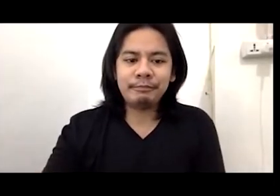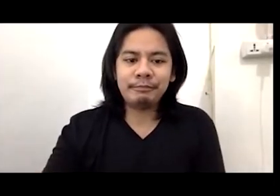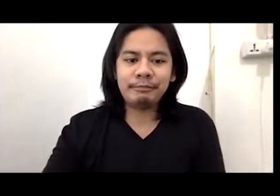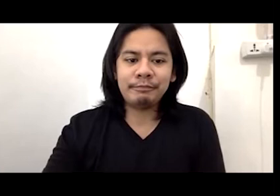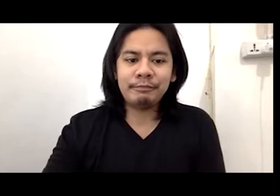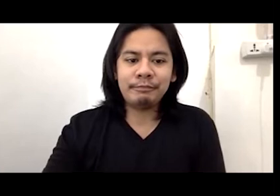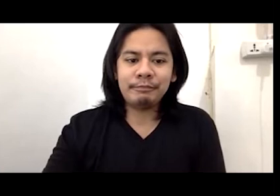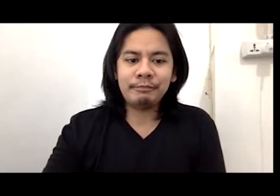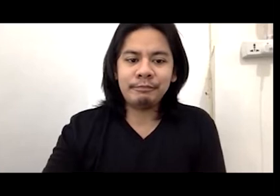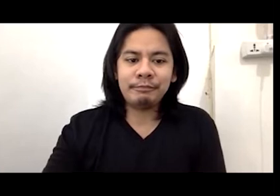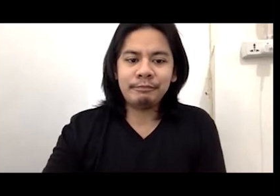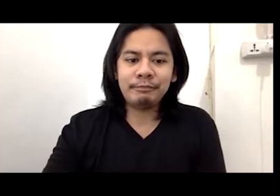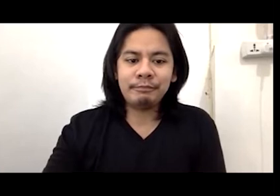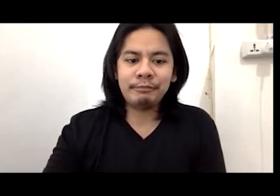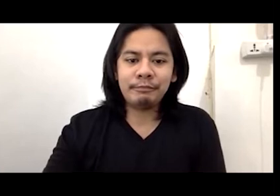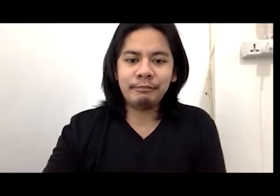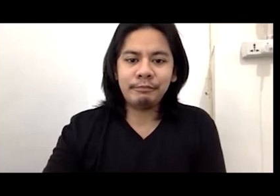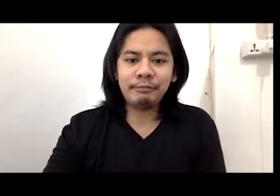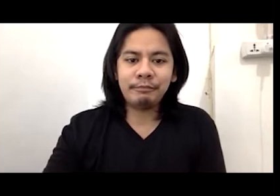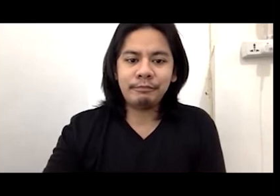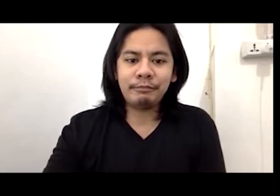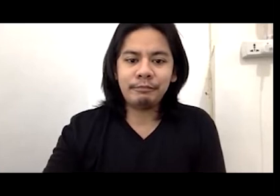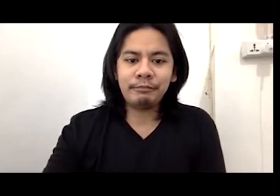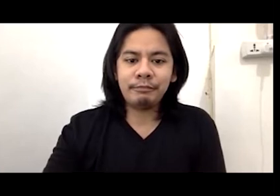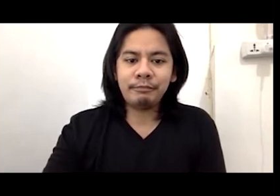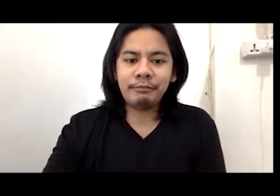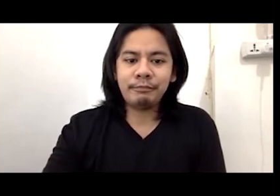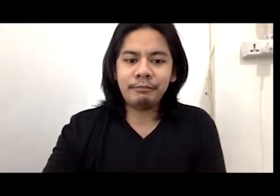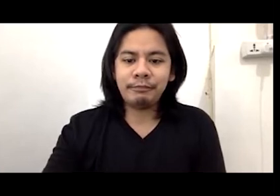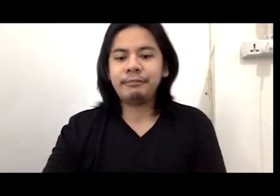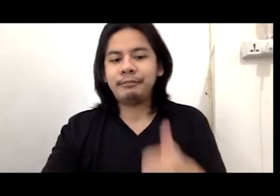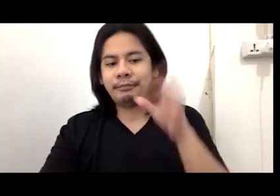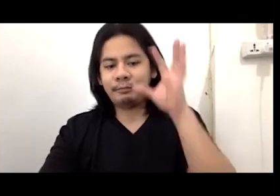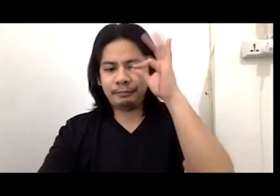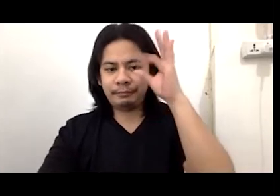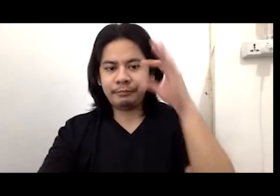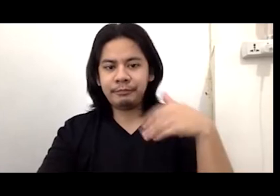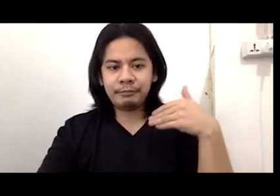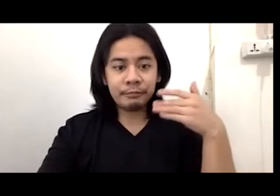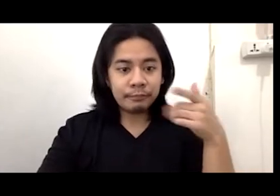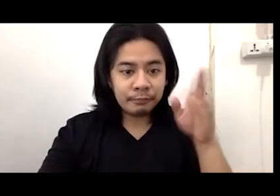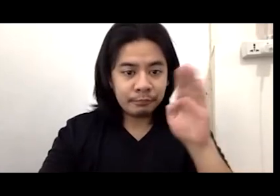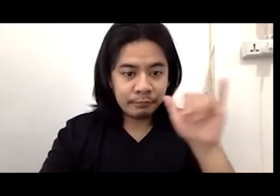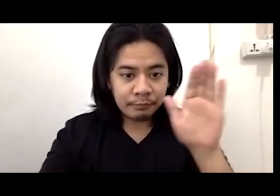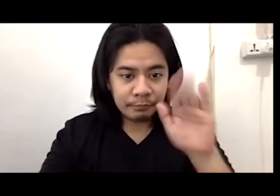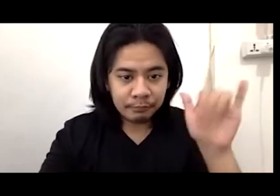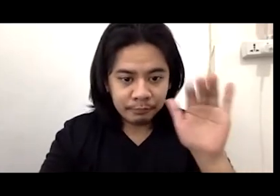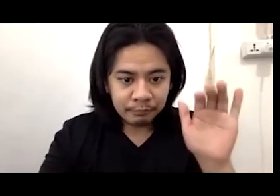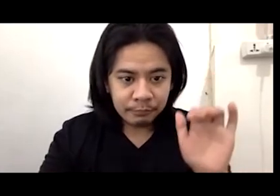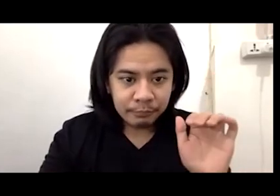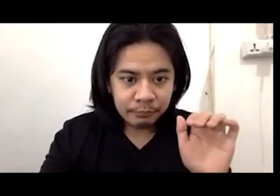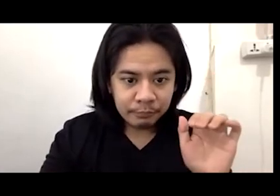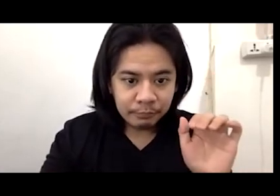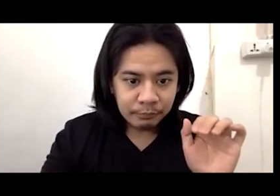Okay. people that they consider as members of family. Okay. Um, that's fine. Actually, let's go back